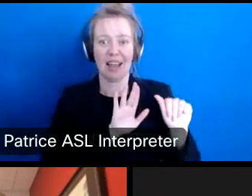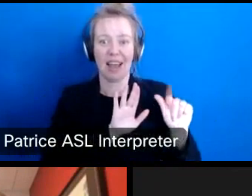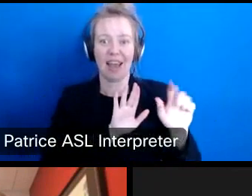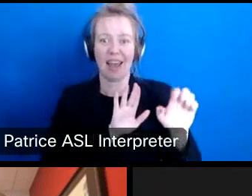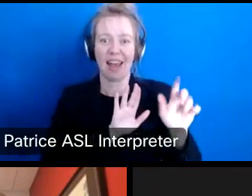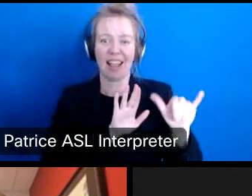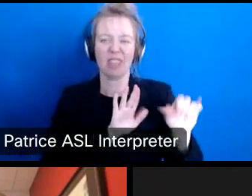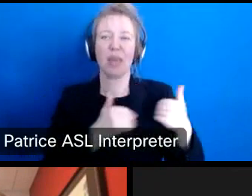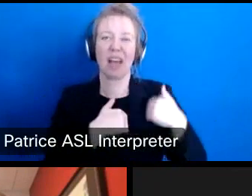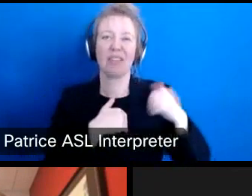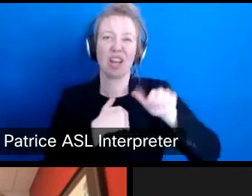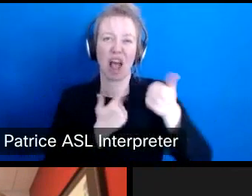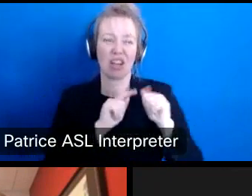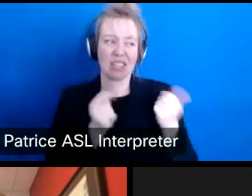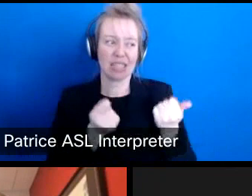that.